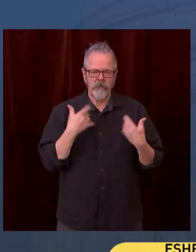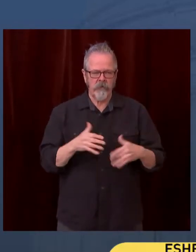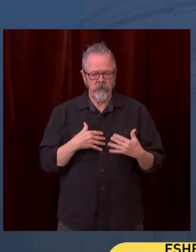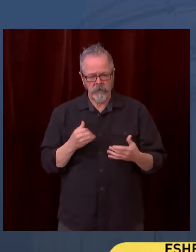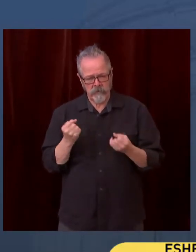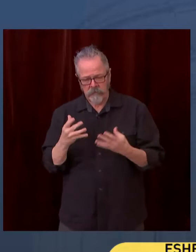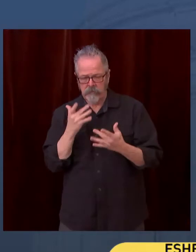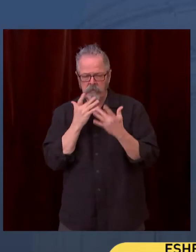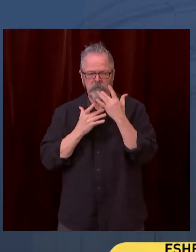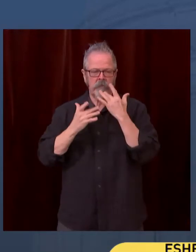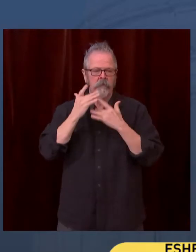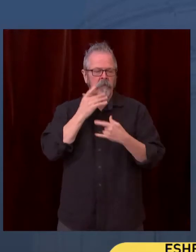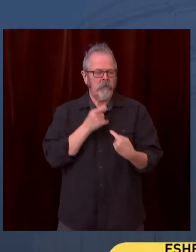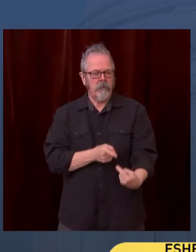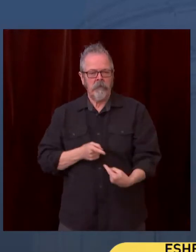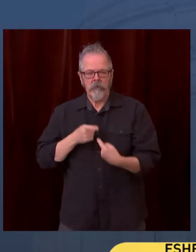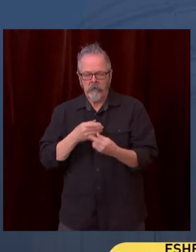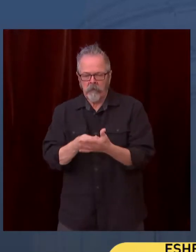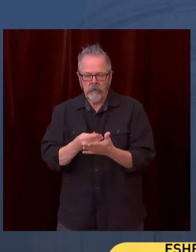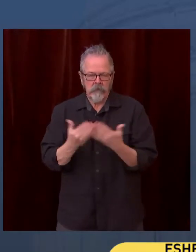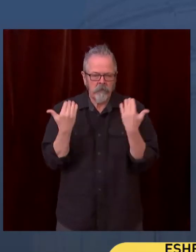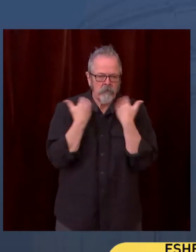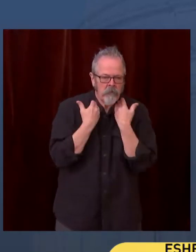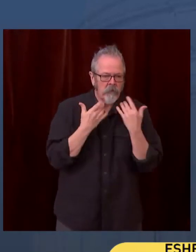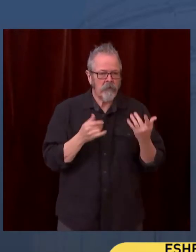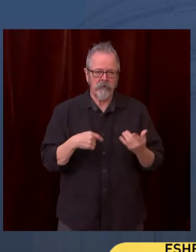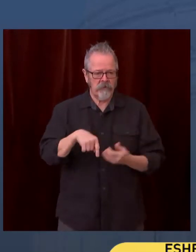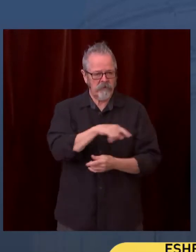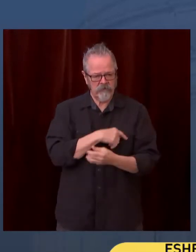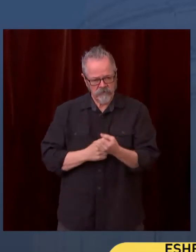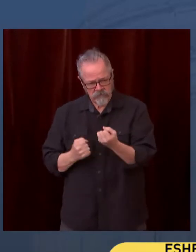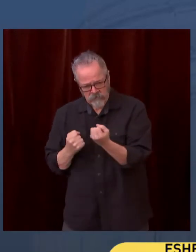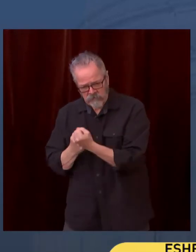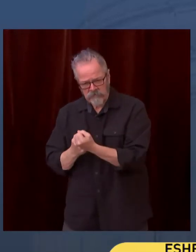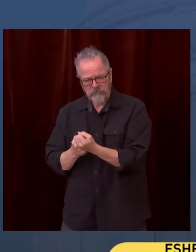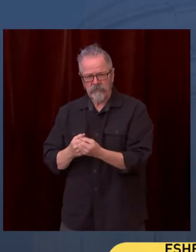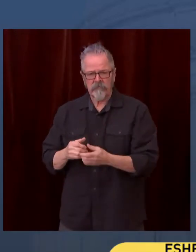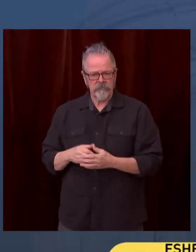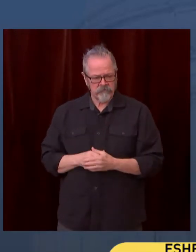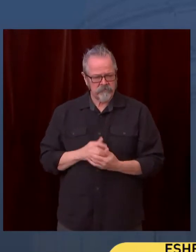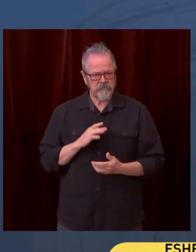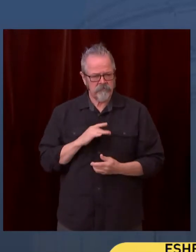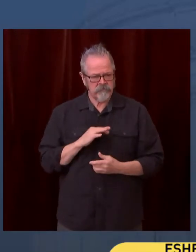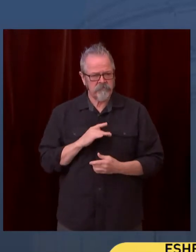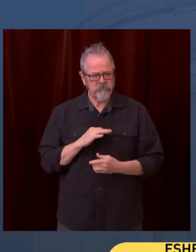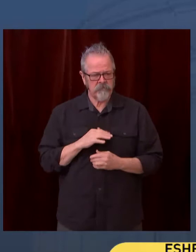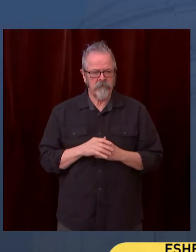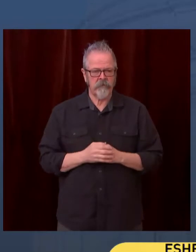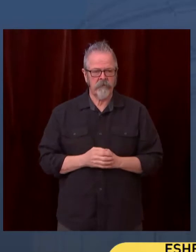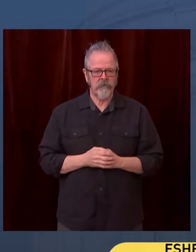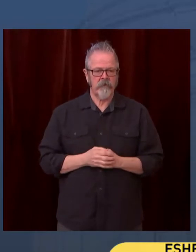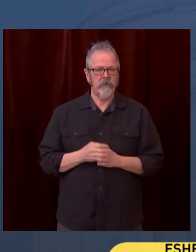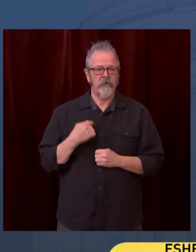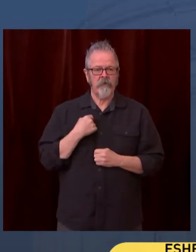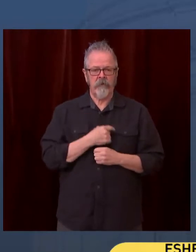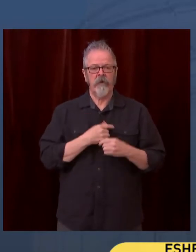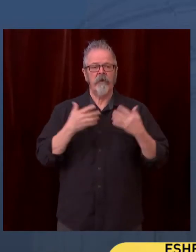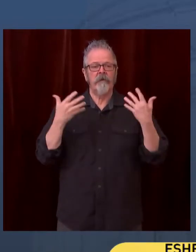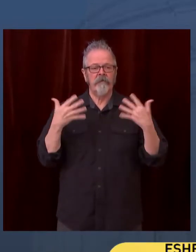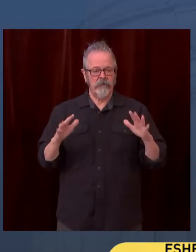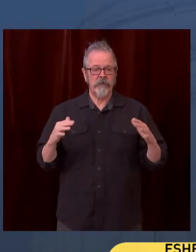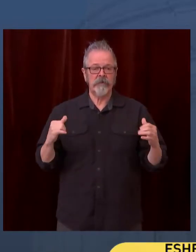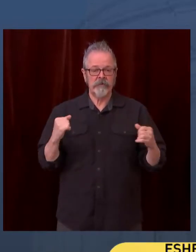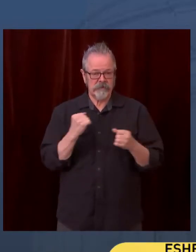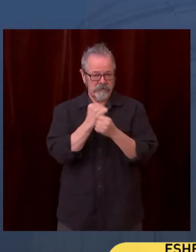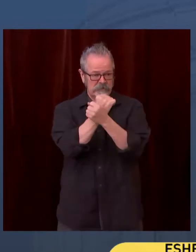pandemic and save lives. We have saved thousands of lives in Washington State, and I'm hoping this